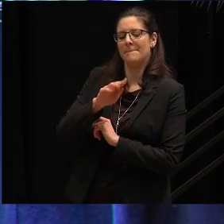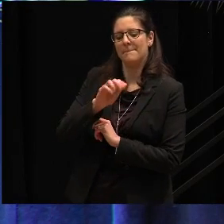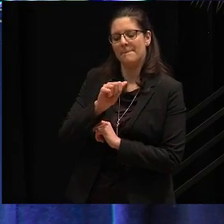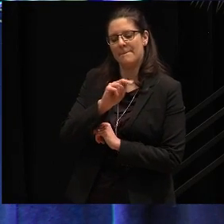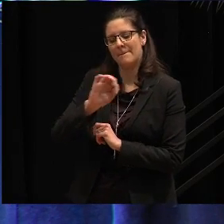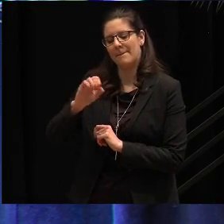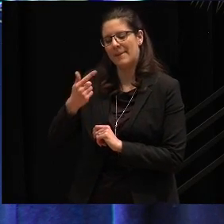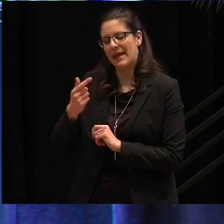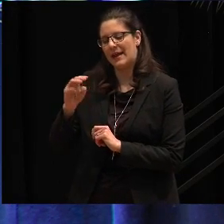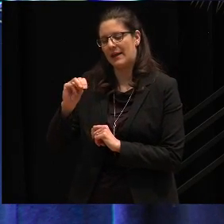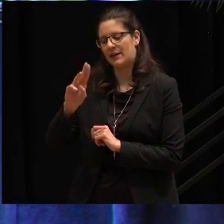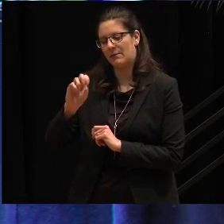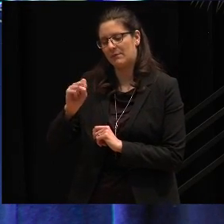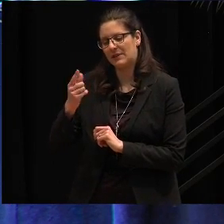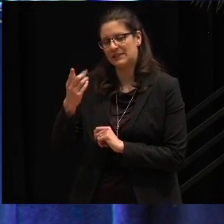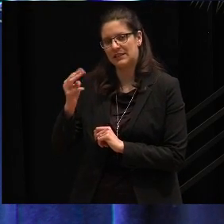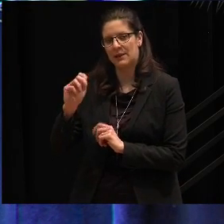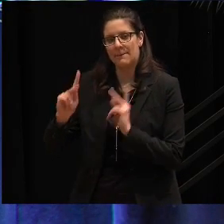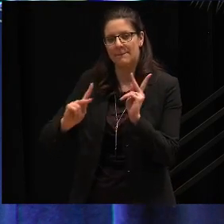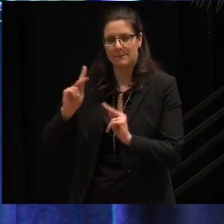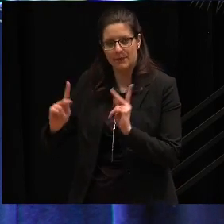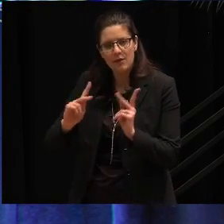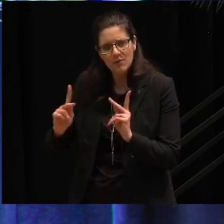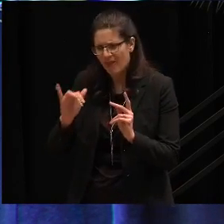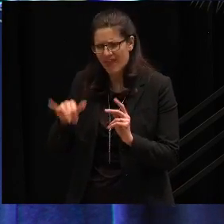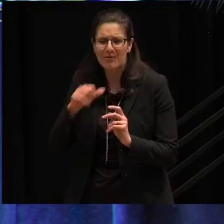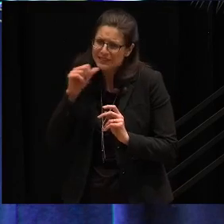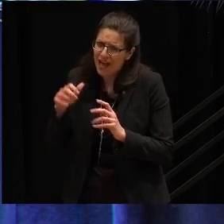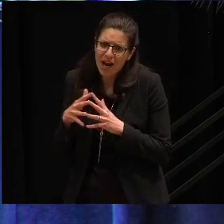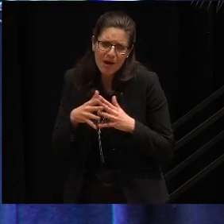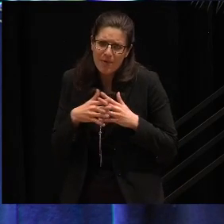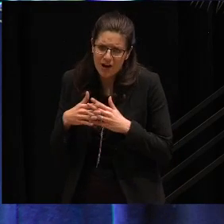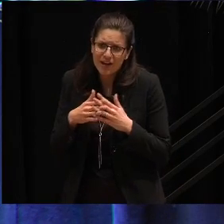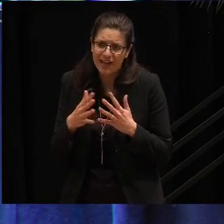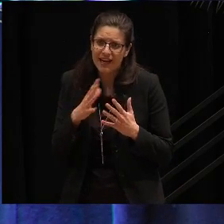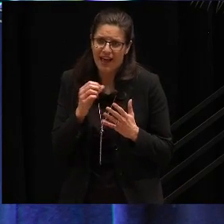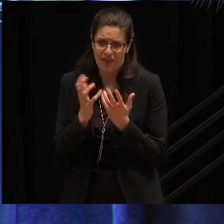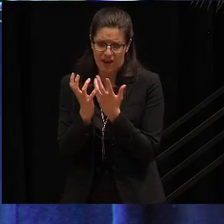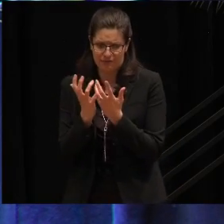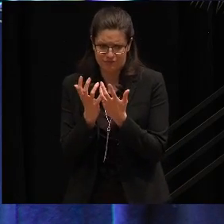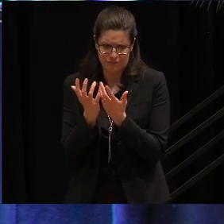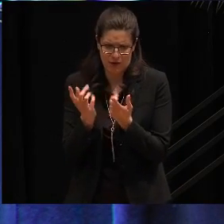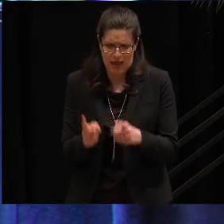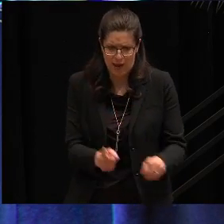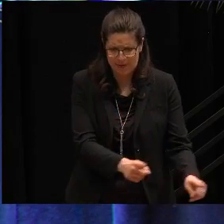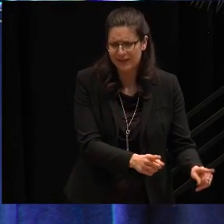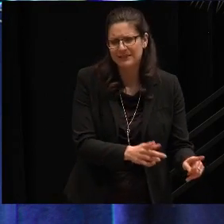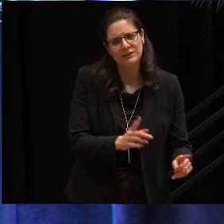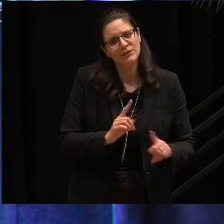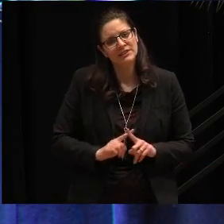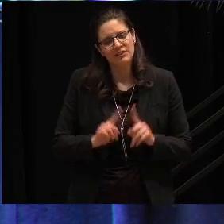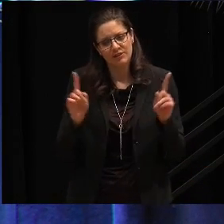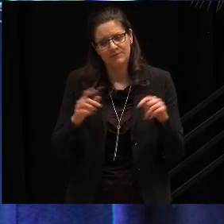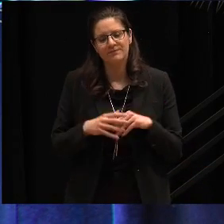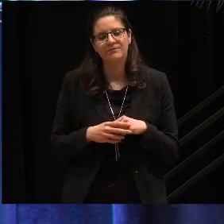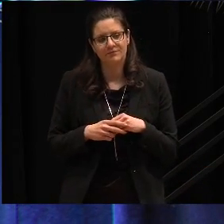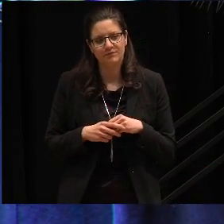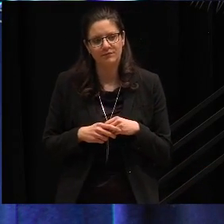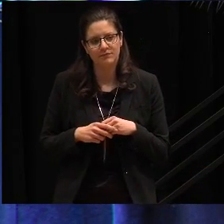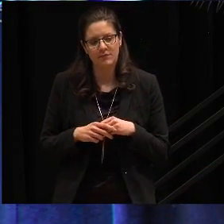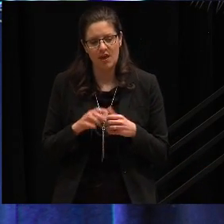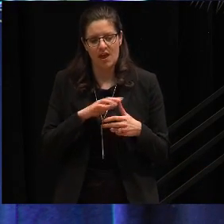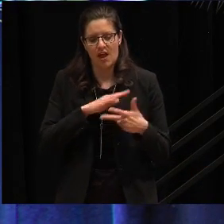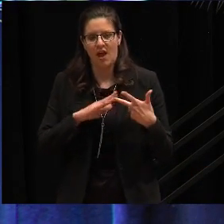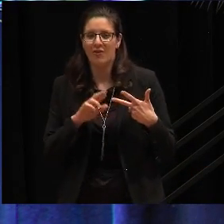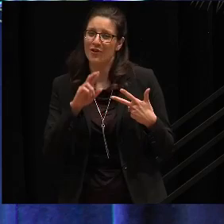un-American the way he proposed it. I think the way it ended up happening is quite different. I think the Roy Moore